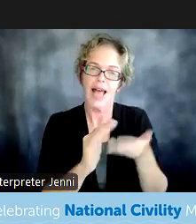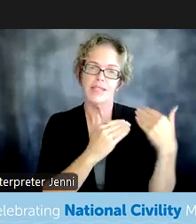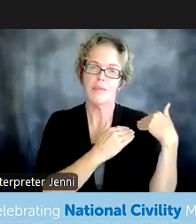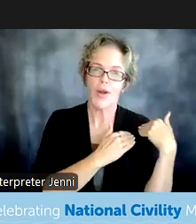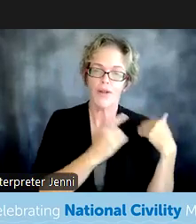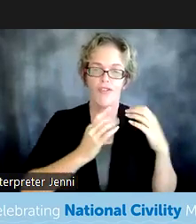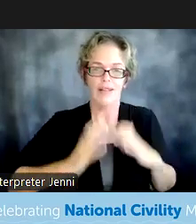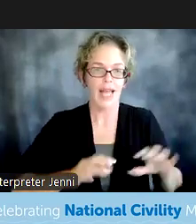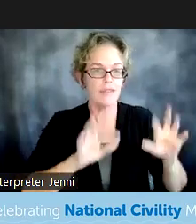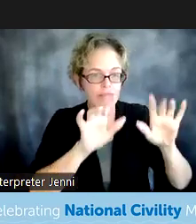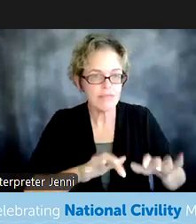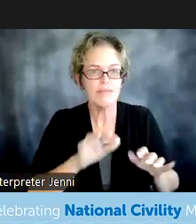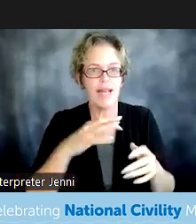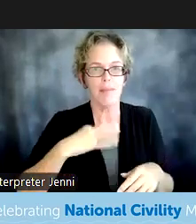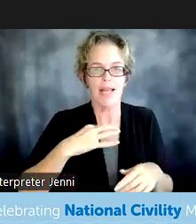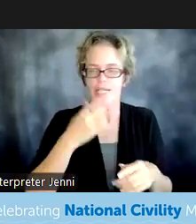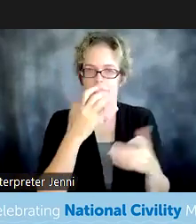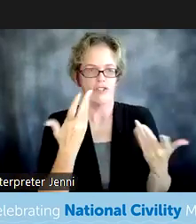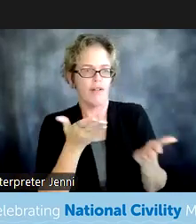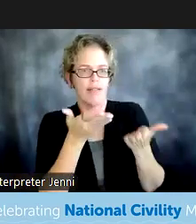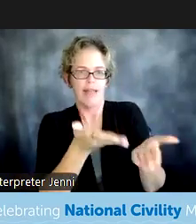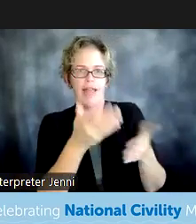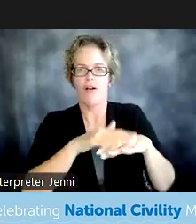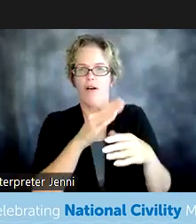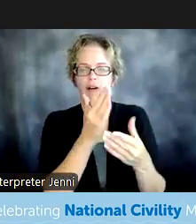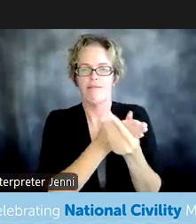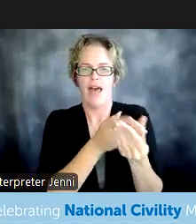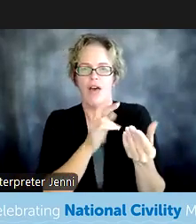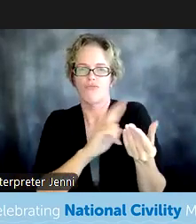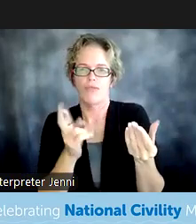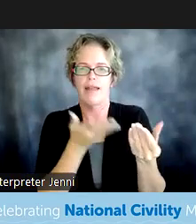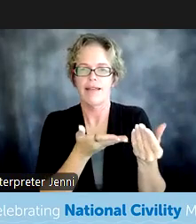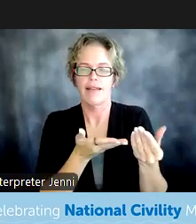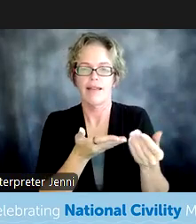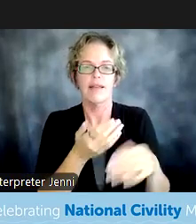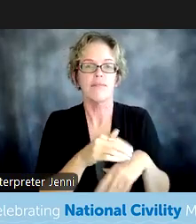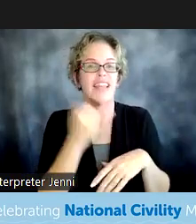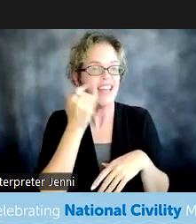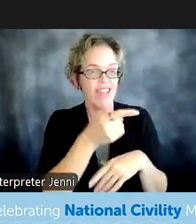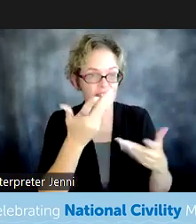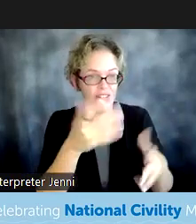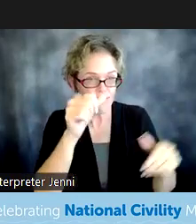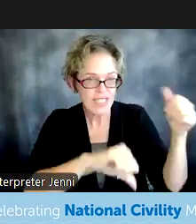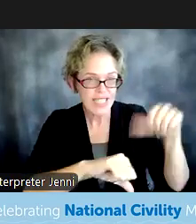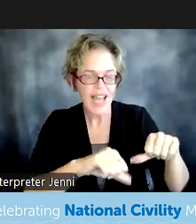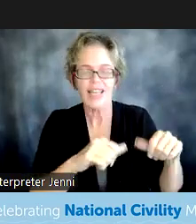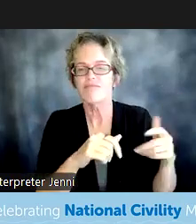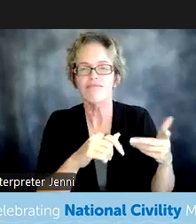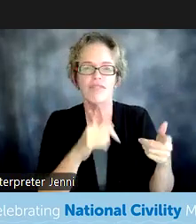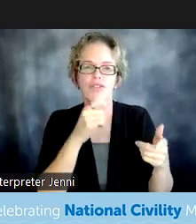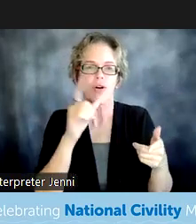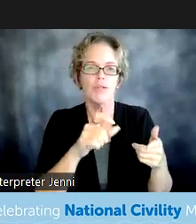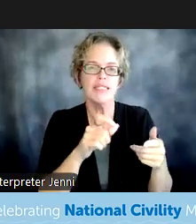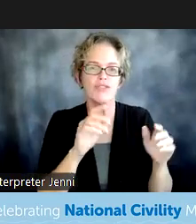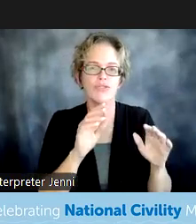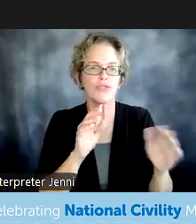to complete an application because we'd already have them on file that they've been denied. Their information would be there. We wouldn't have to necessarily do any